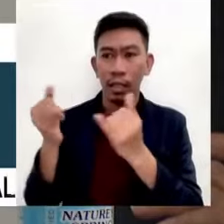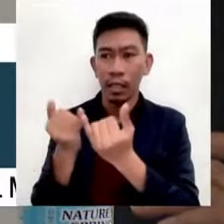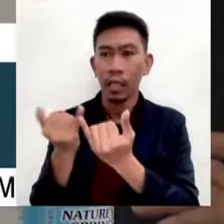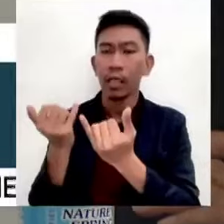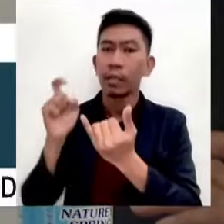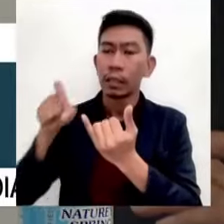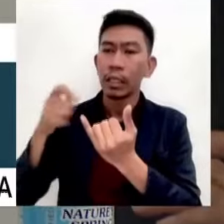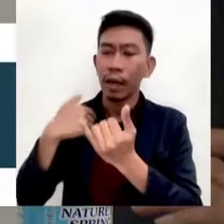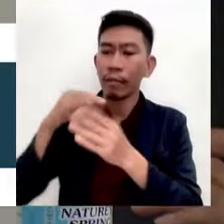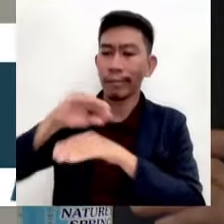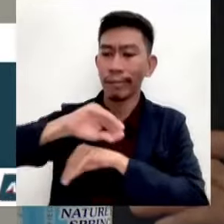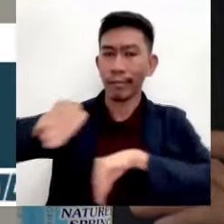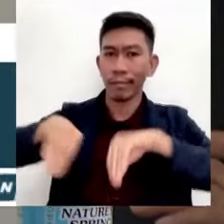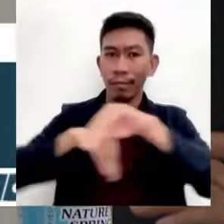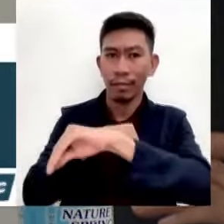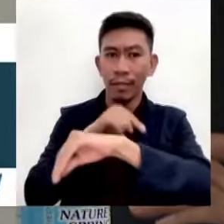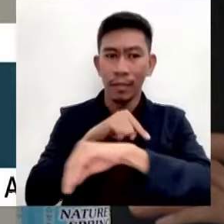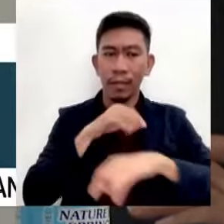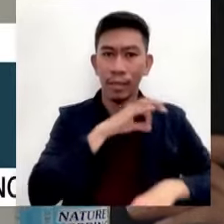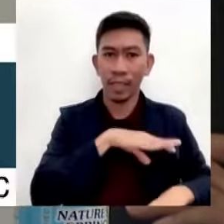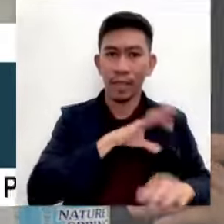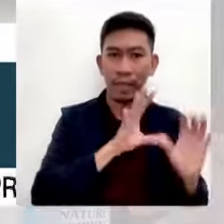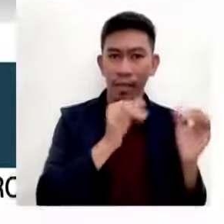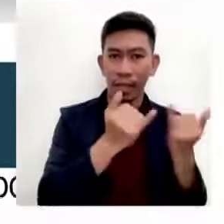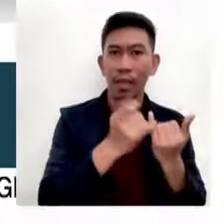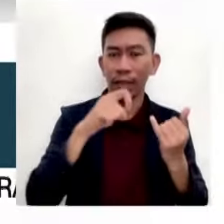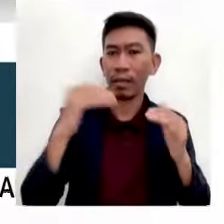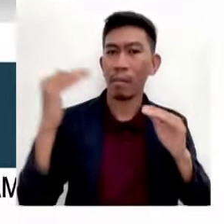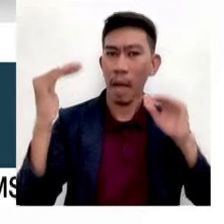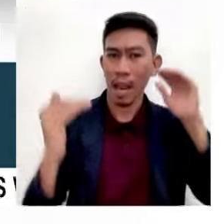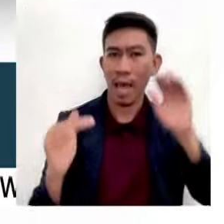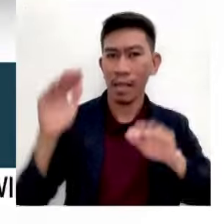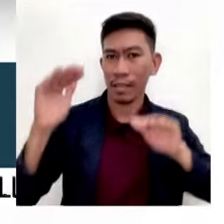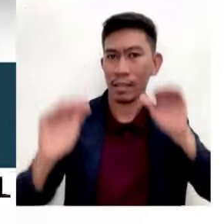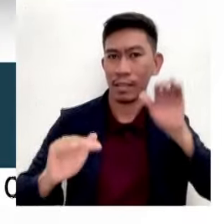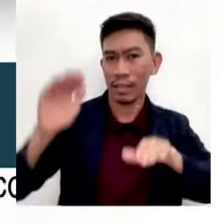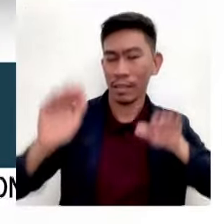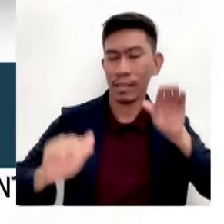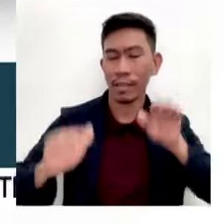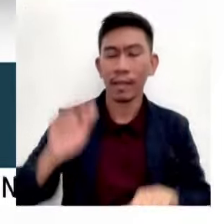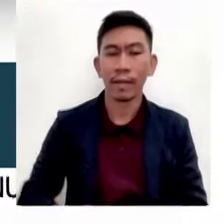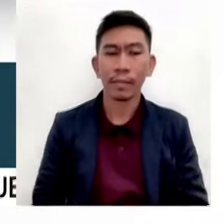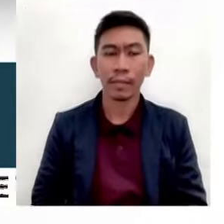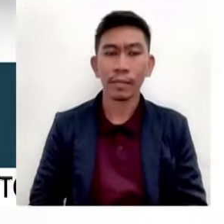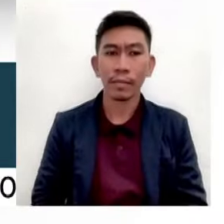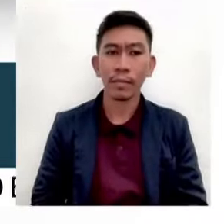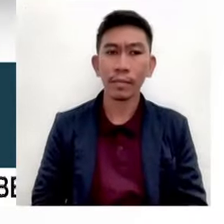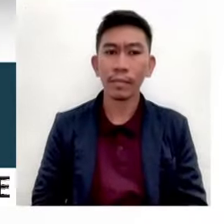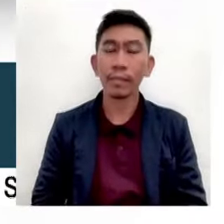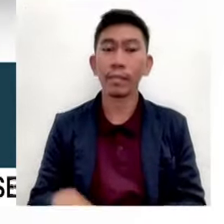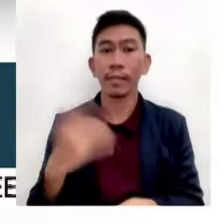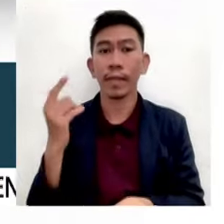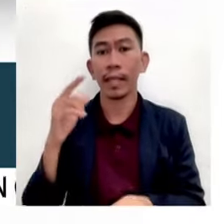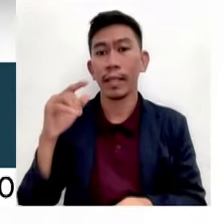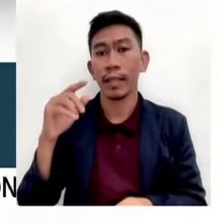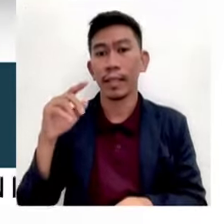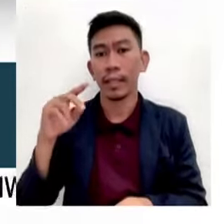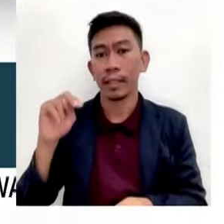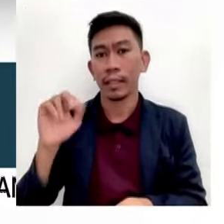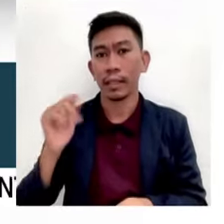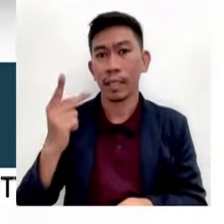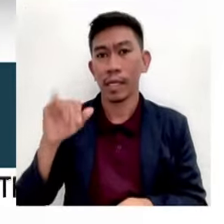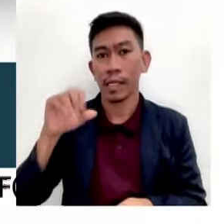for growth, no? There is always a balance, no? Labor groups Tagkaisa and Kilusang Mayo Uno both lauded